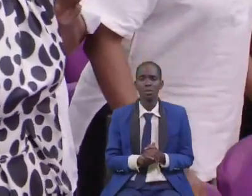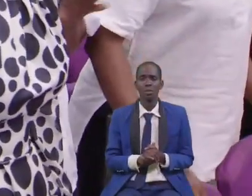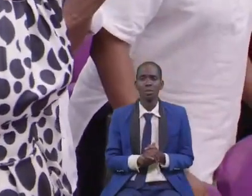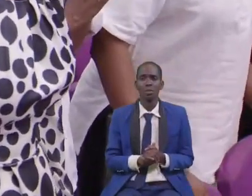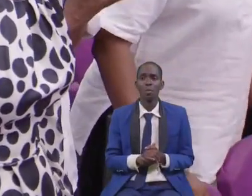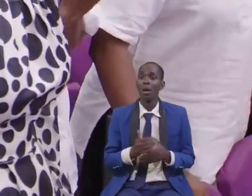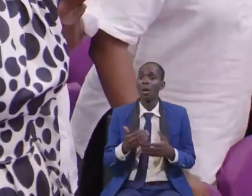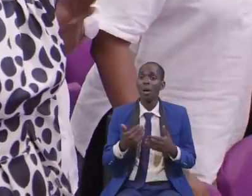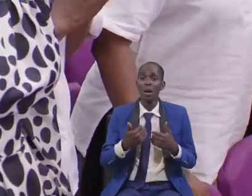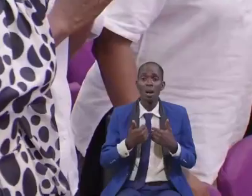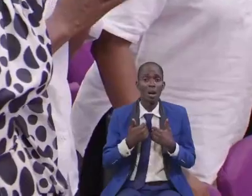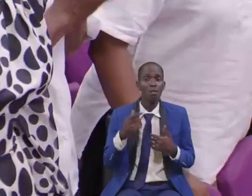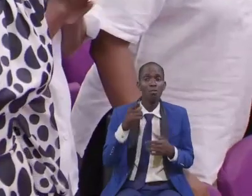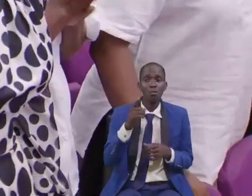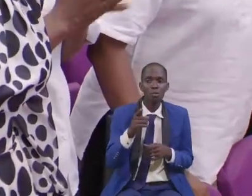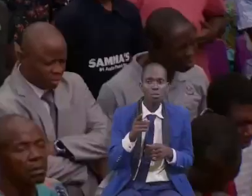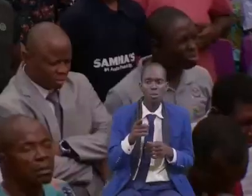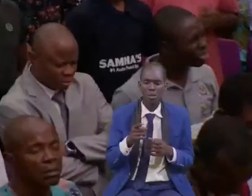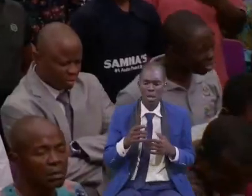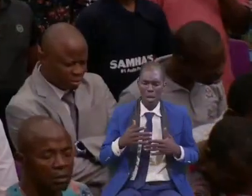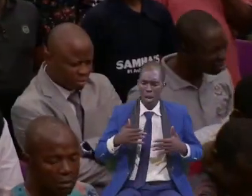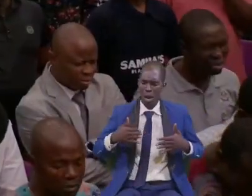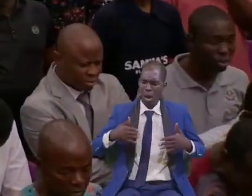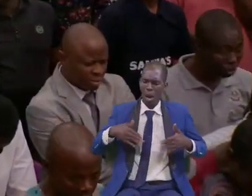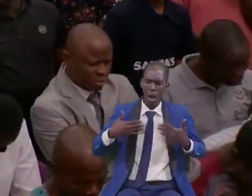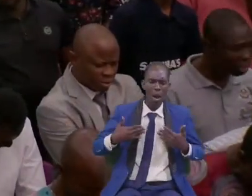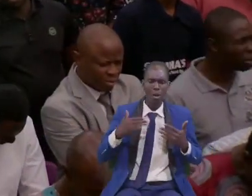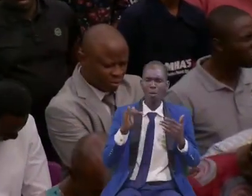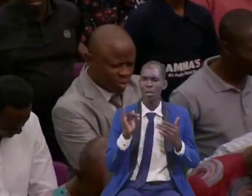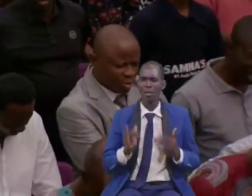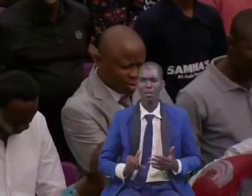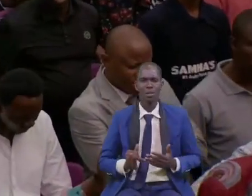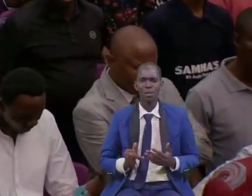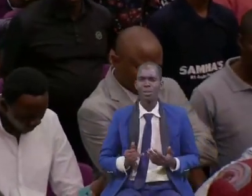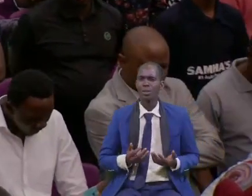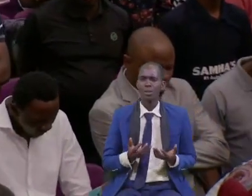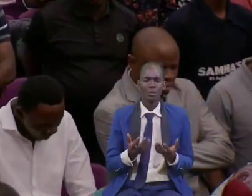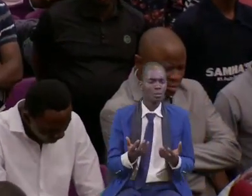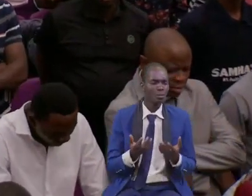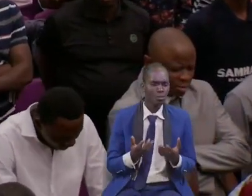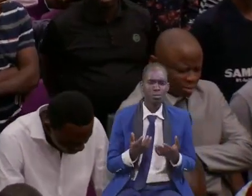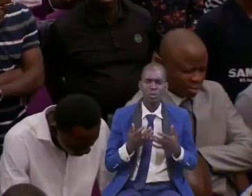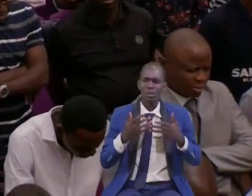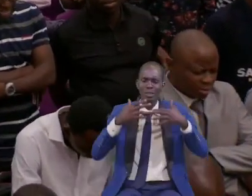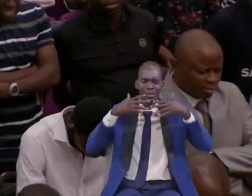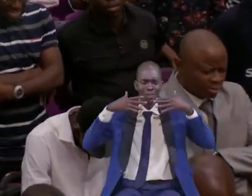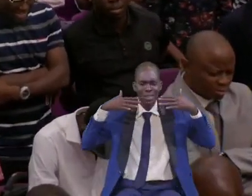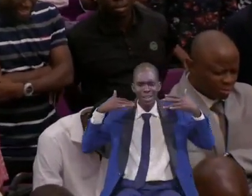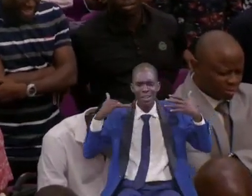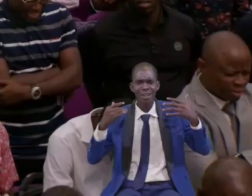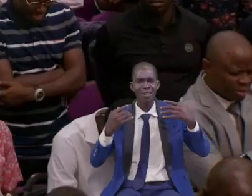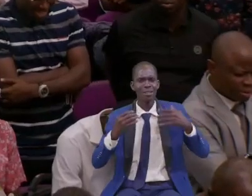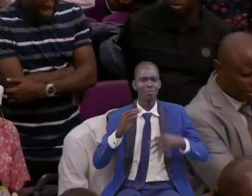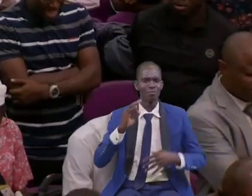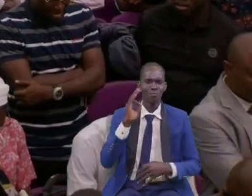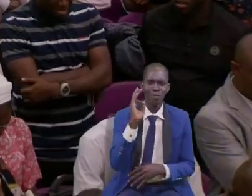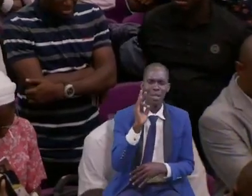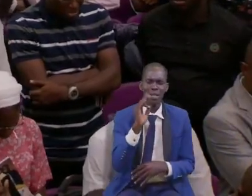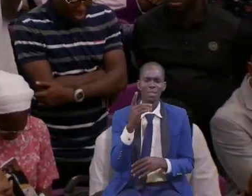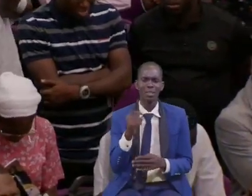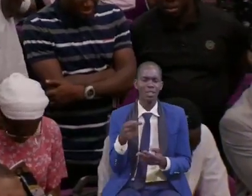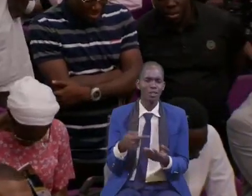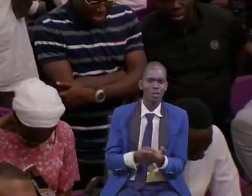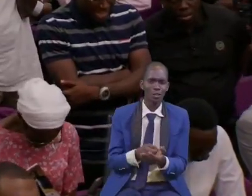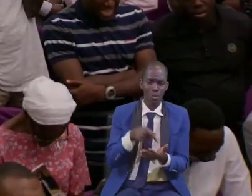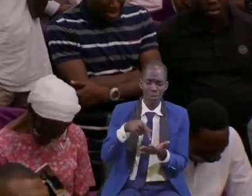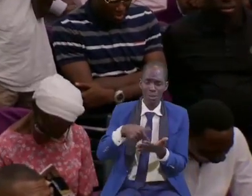Have you excitedly, passionately, joyfully, cheerfully declared the gospel this